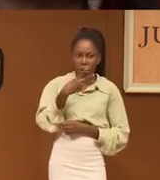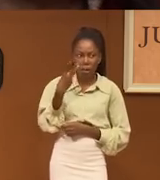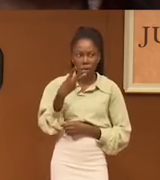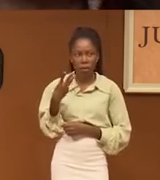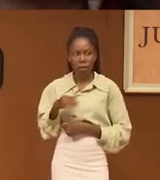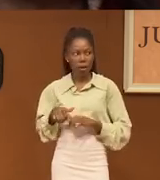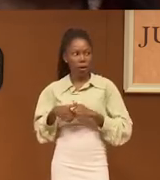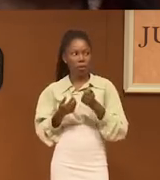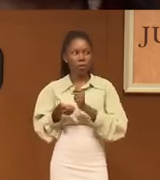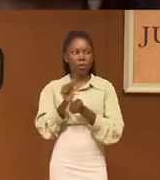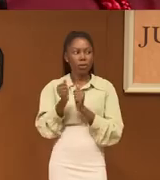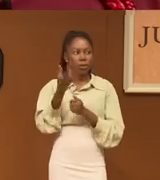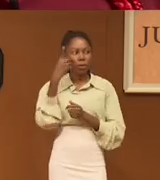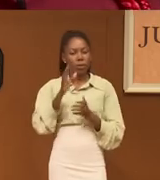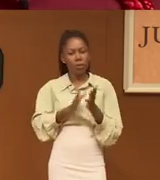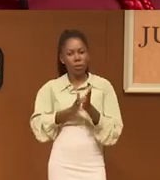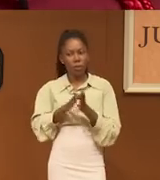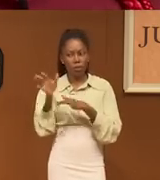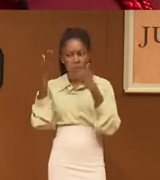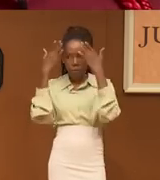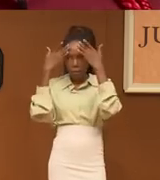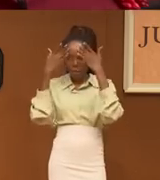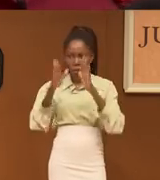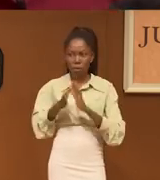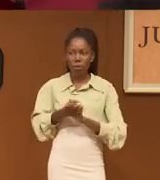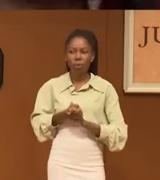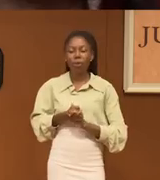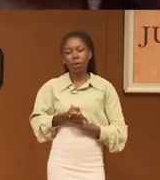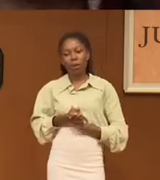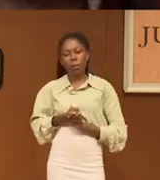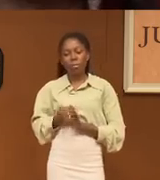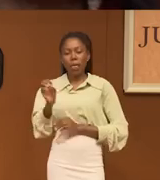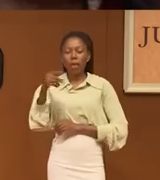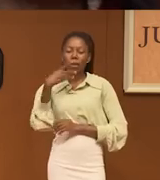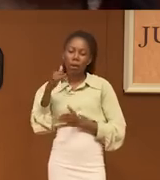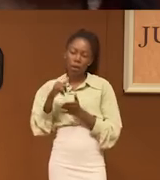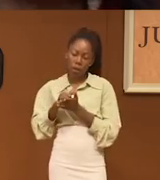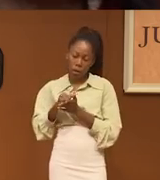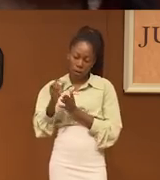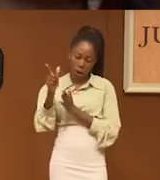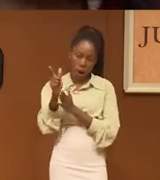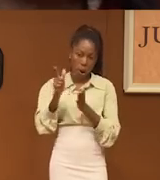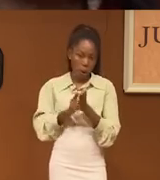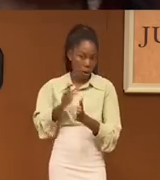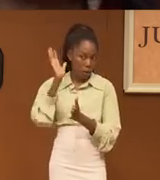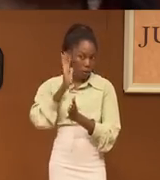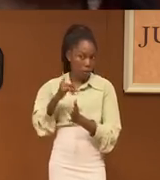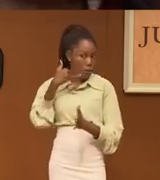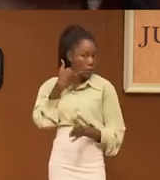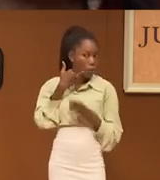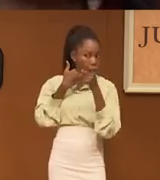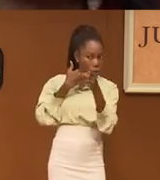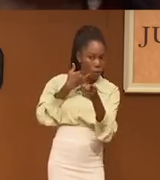all these changing of schools? And I said, okay, we'll contact Delia. Delia should ask him, plead on our behalf